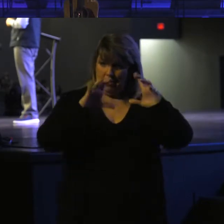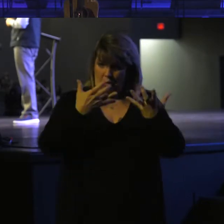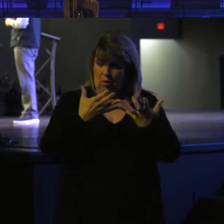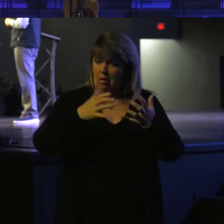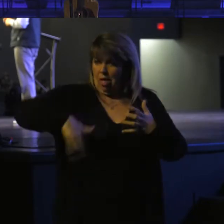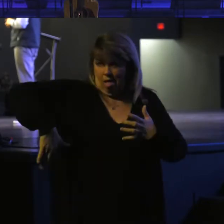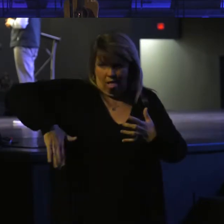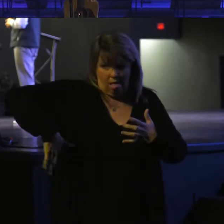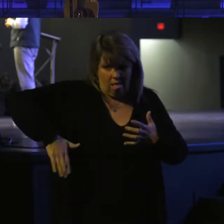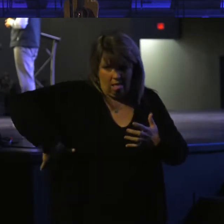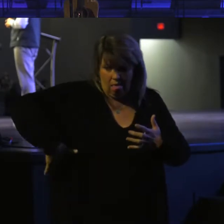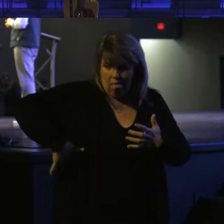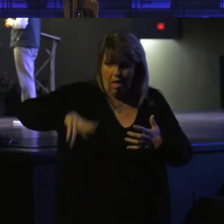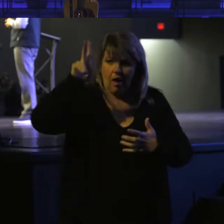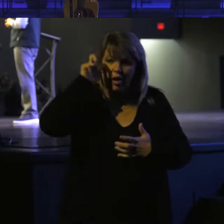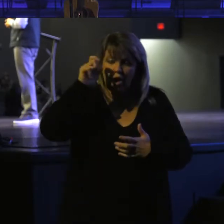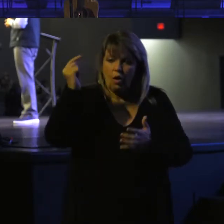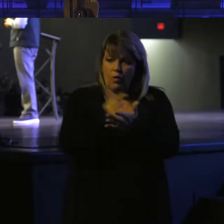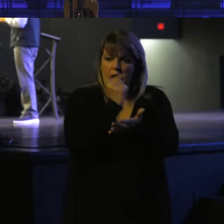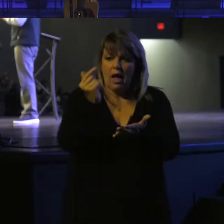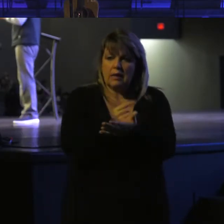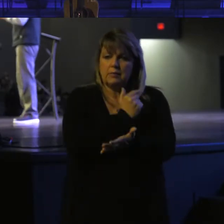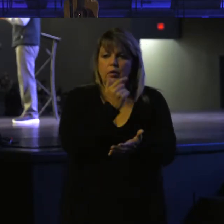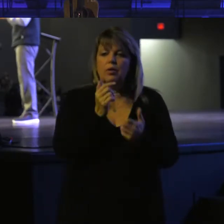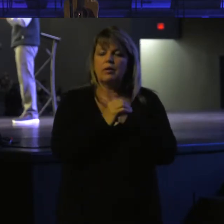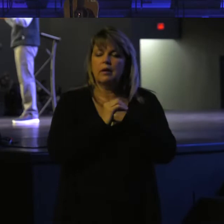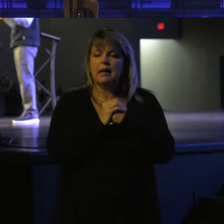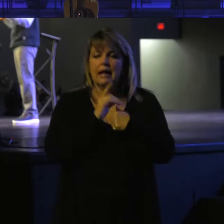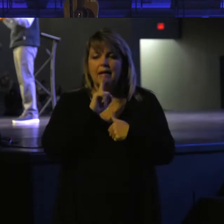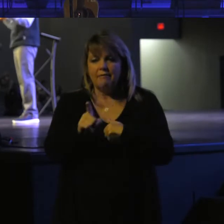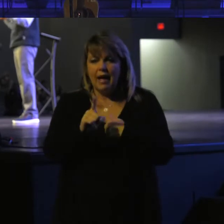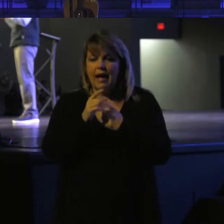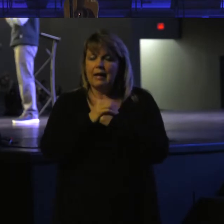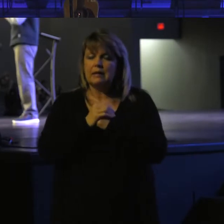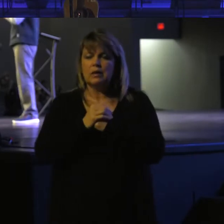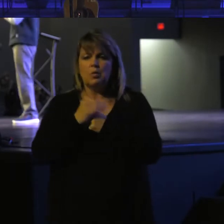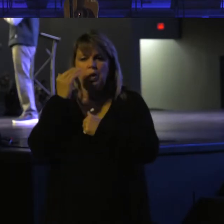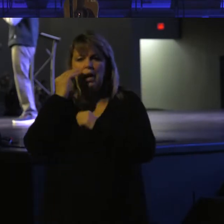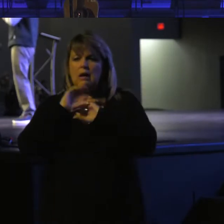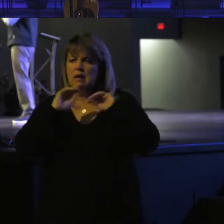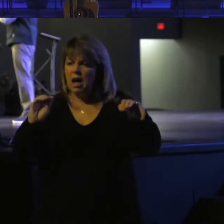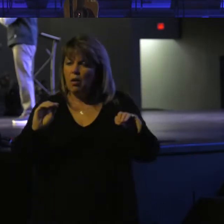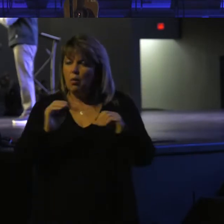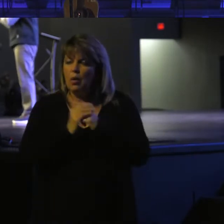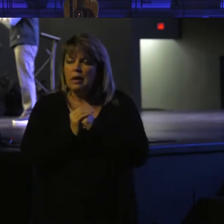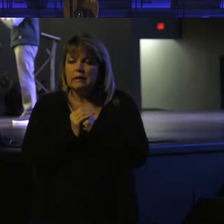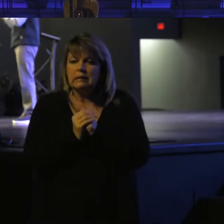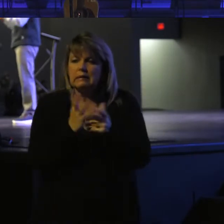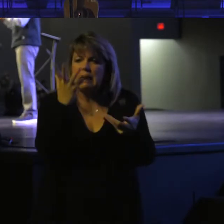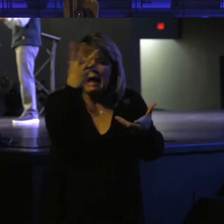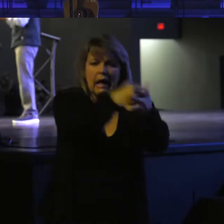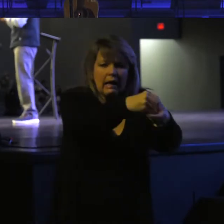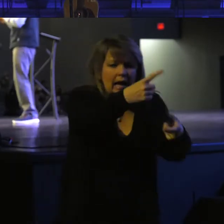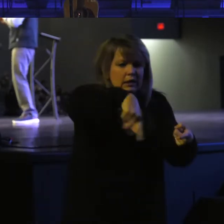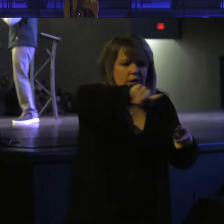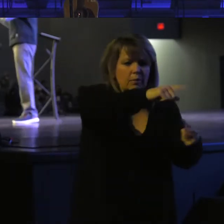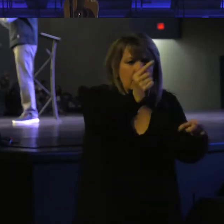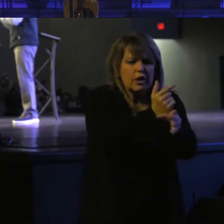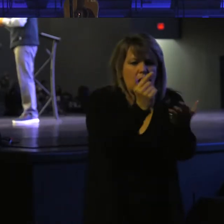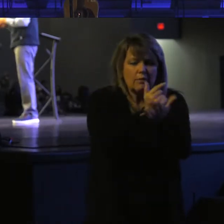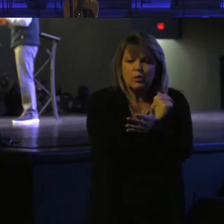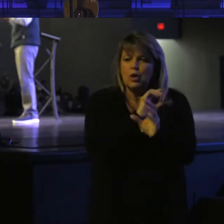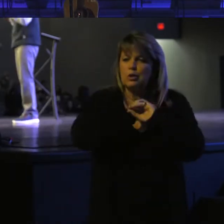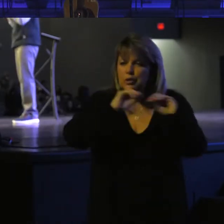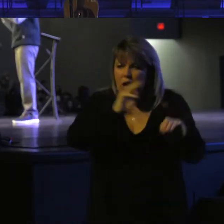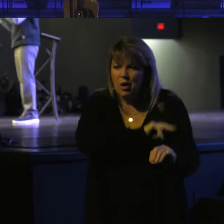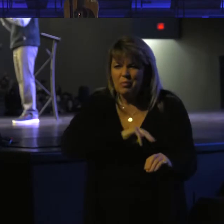yet to be reached with the gospel. In fact, as far as we know, no one is even engaging them with the gospel. There's not a